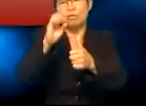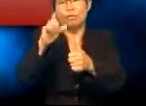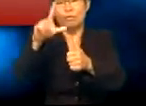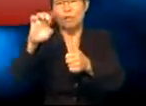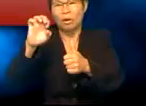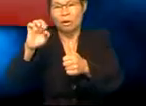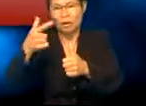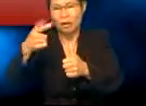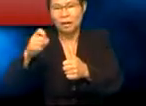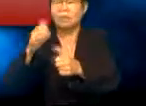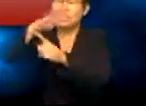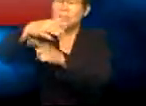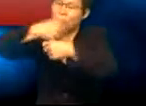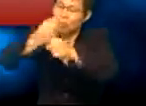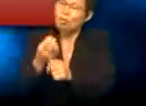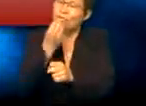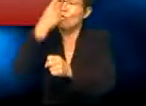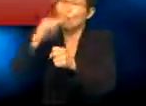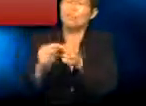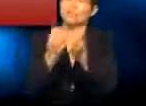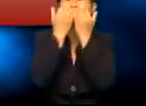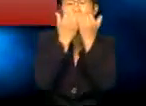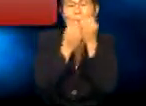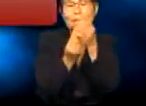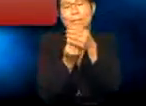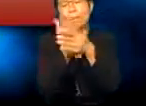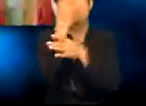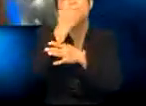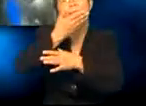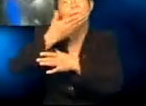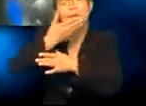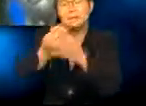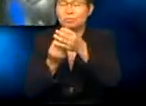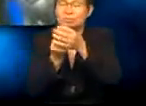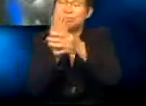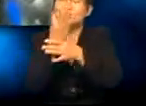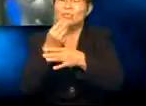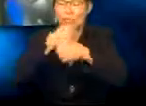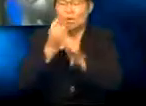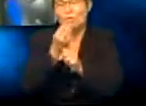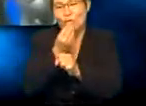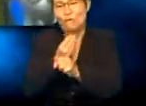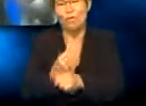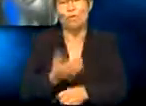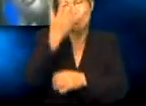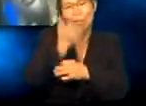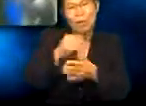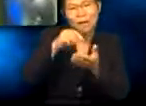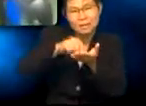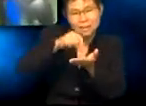will then make food for the young maize plant. Why aren't the